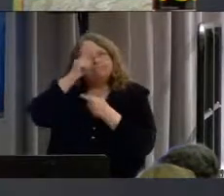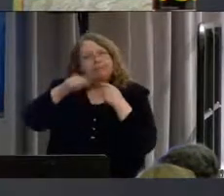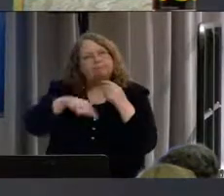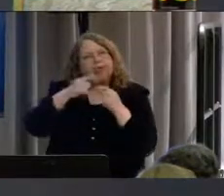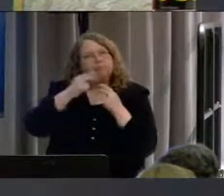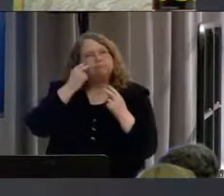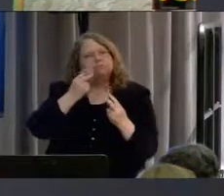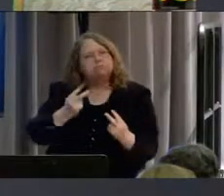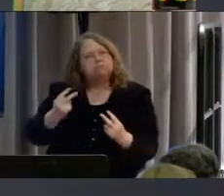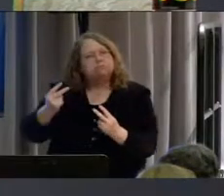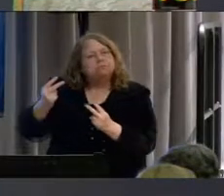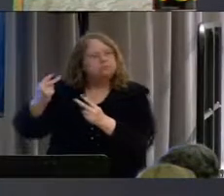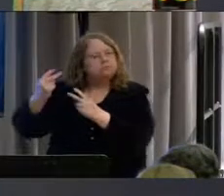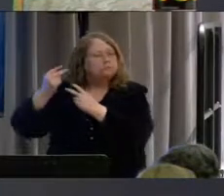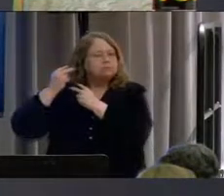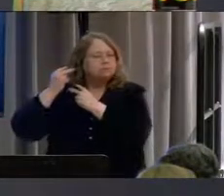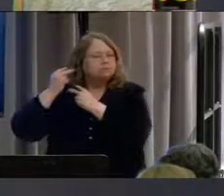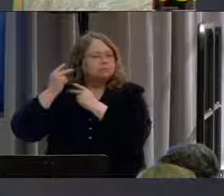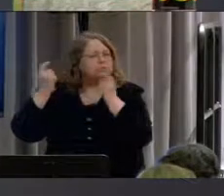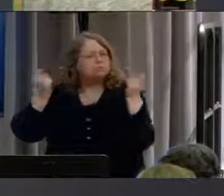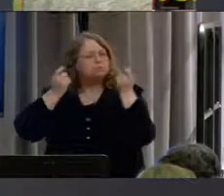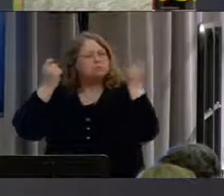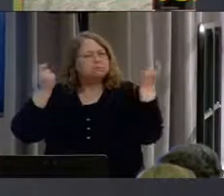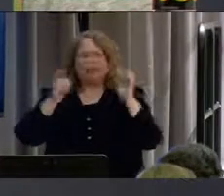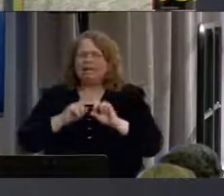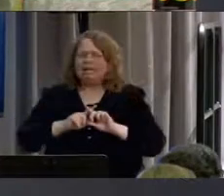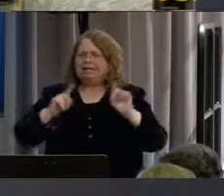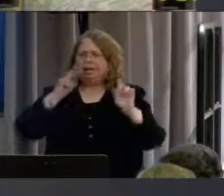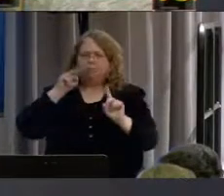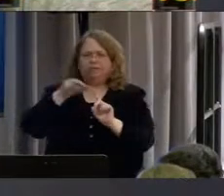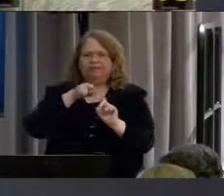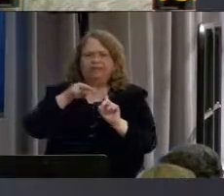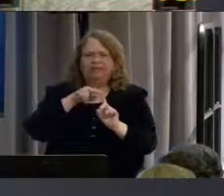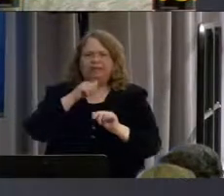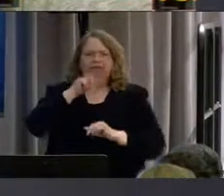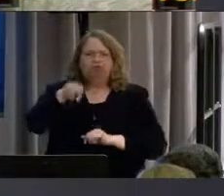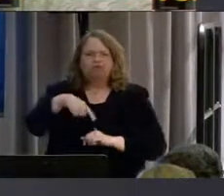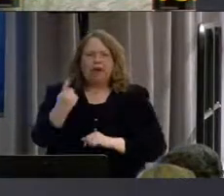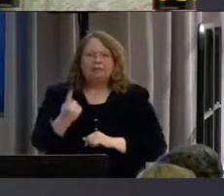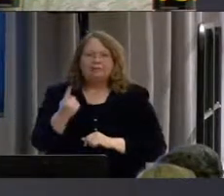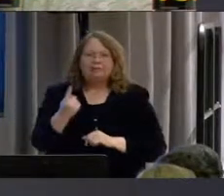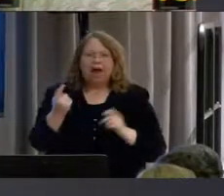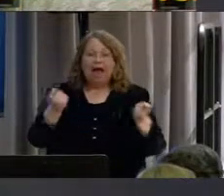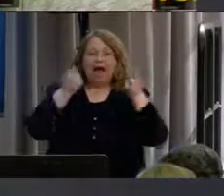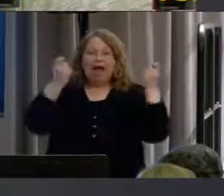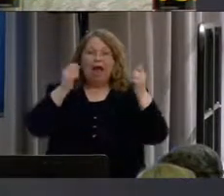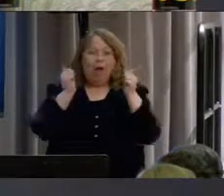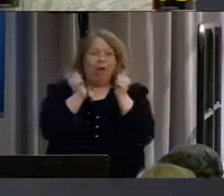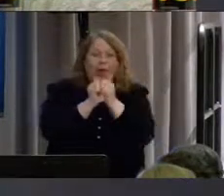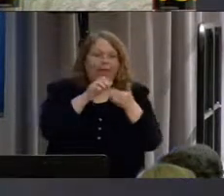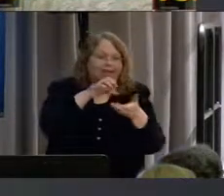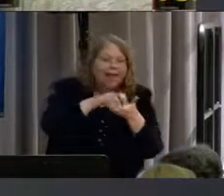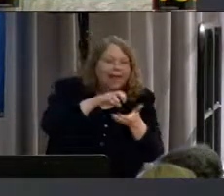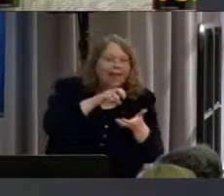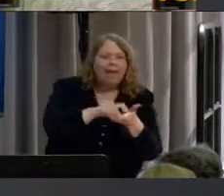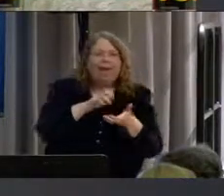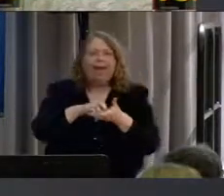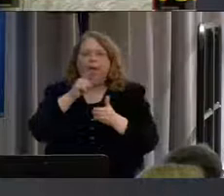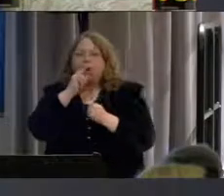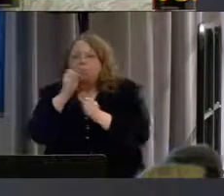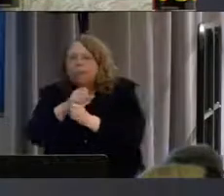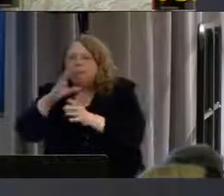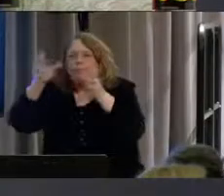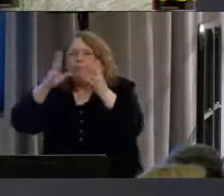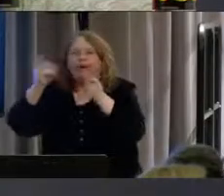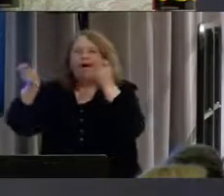commemoration from a different perspective, beyond balloons and cake. What are the real issues we need to